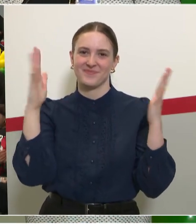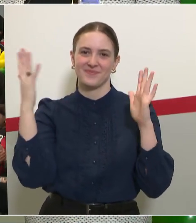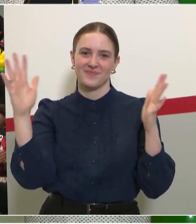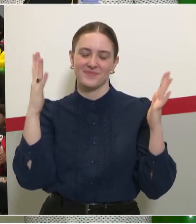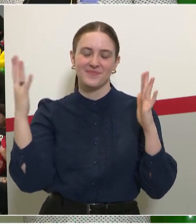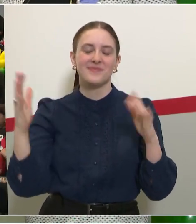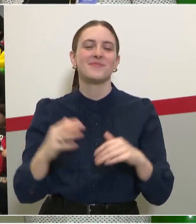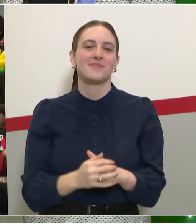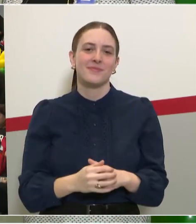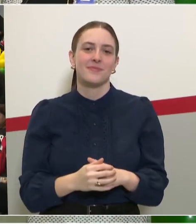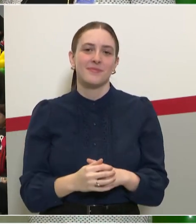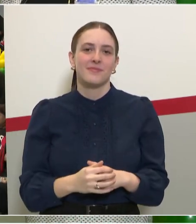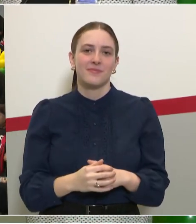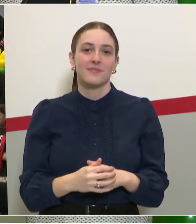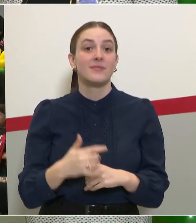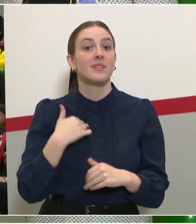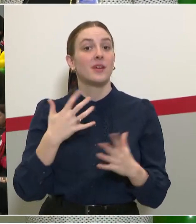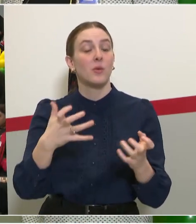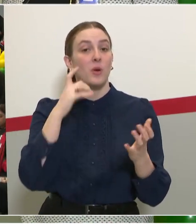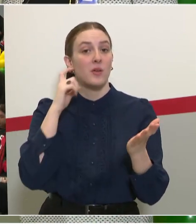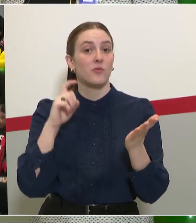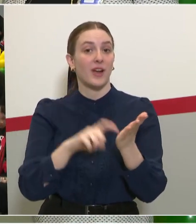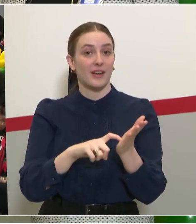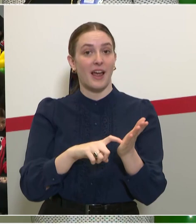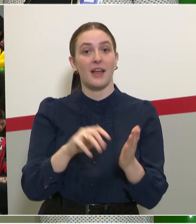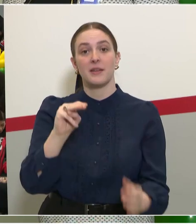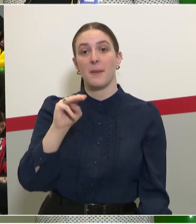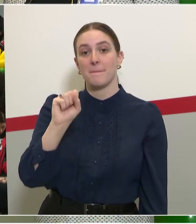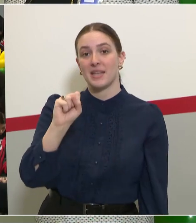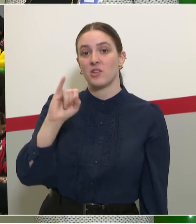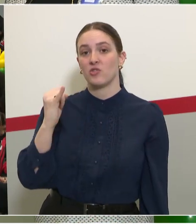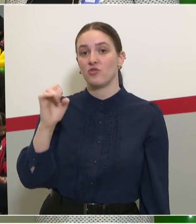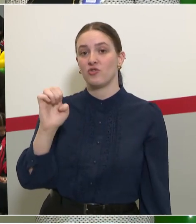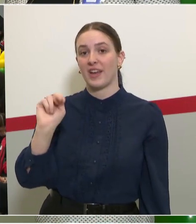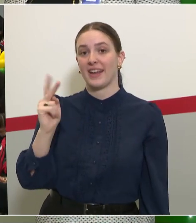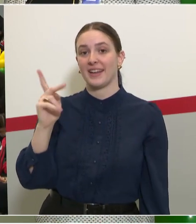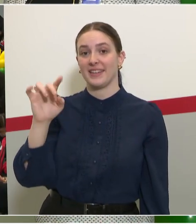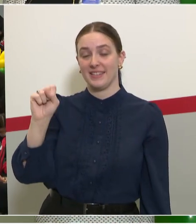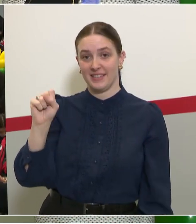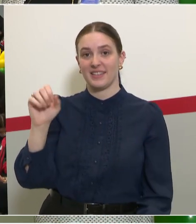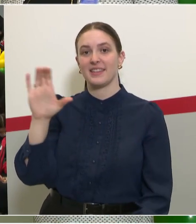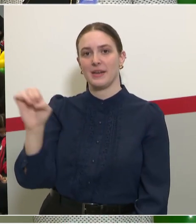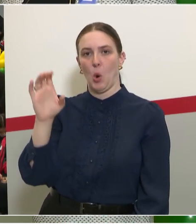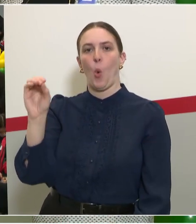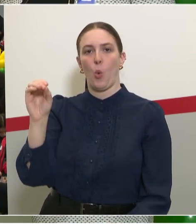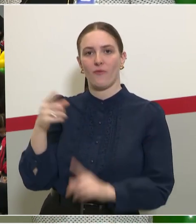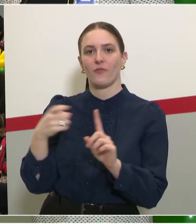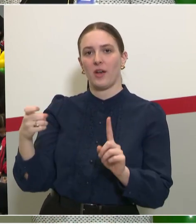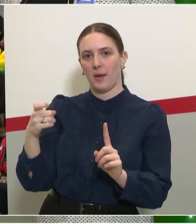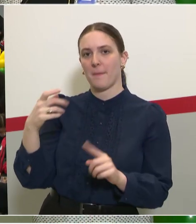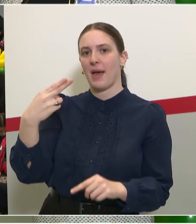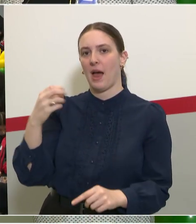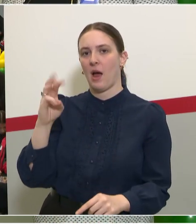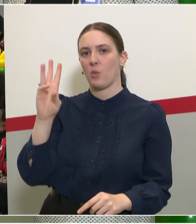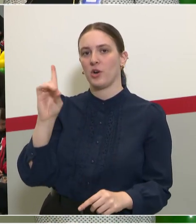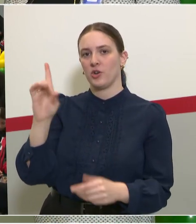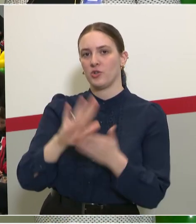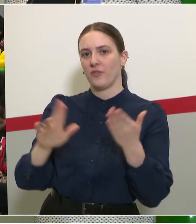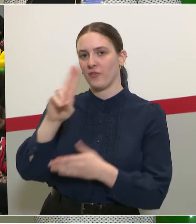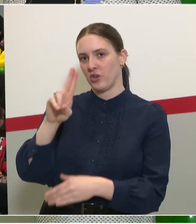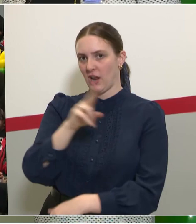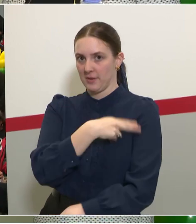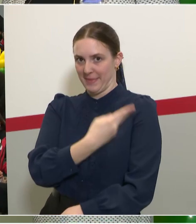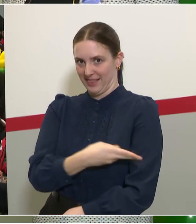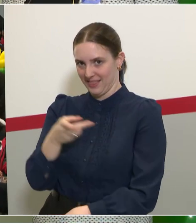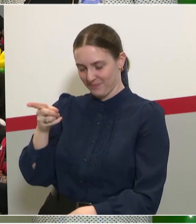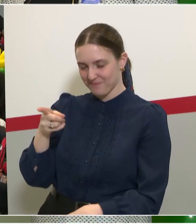I want to recognize and thank Ms. Jenkins, who's the CEO of Howard University Hospital, and